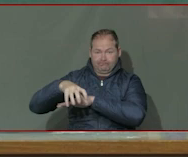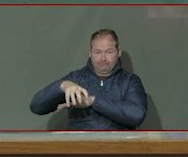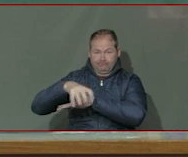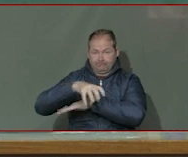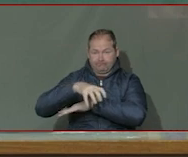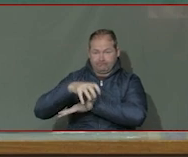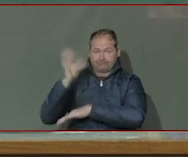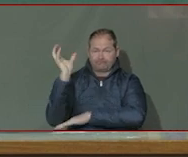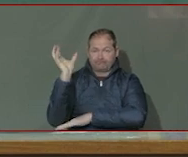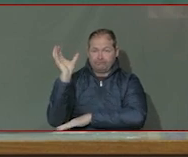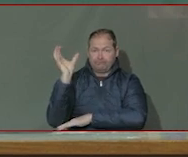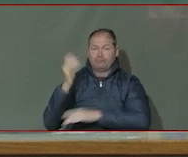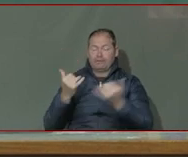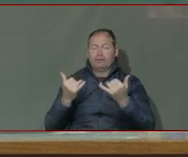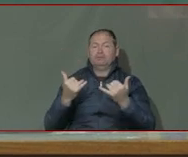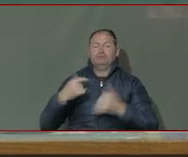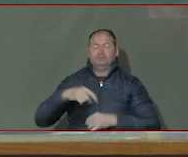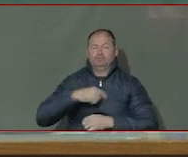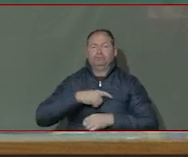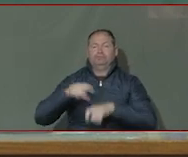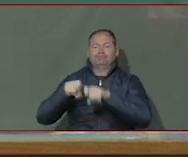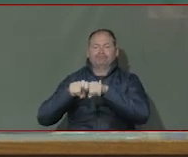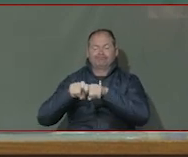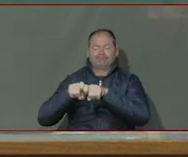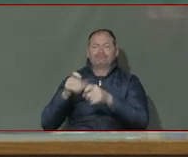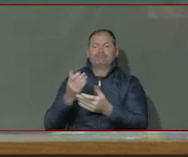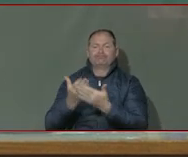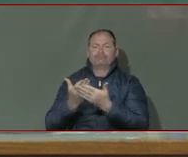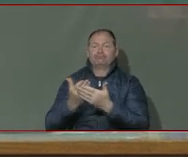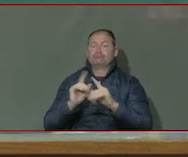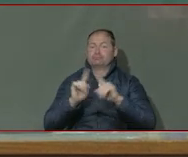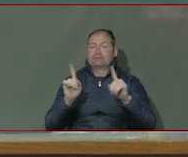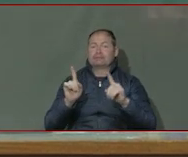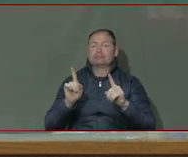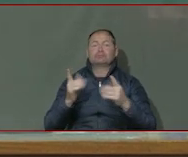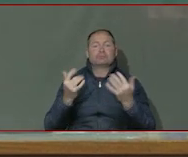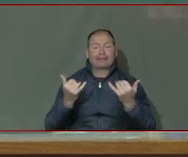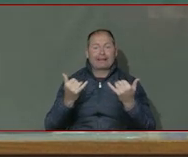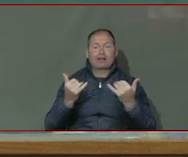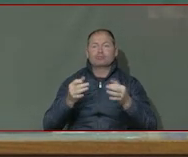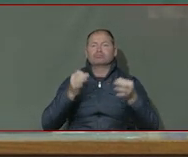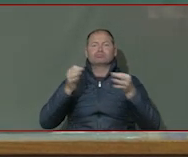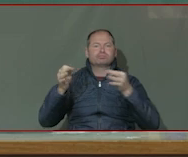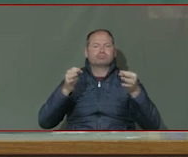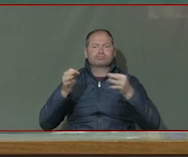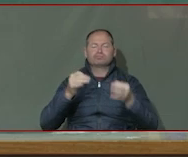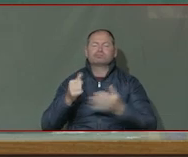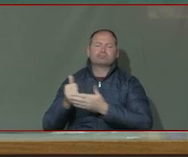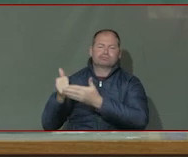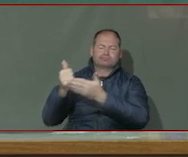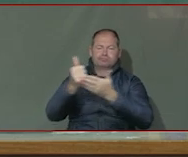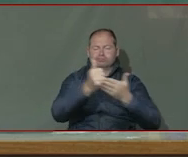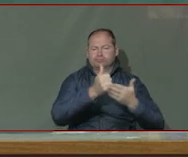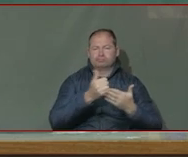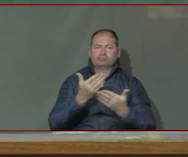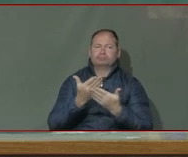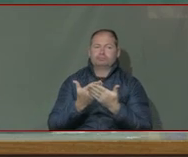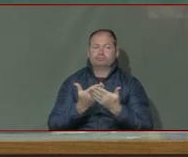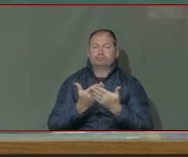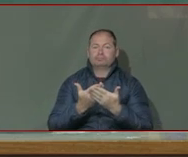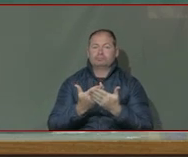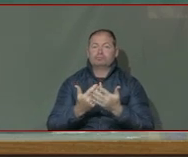you can benefit from this discussion as well. But in Free State Province, learners will be writing a formal assessment on the 7th of May